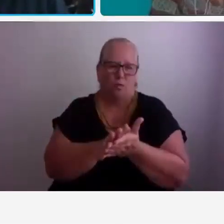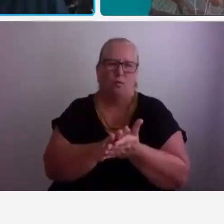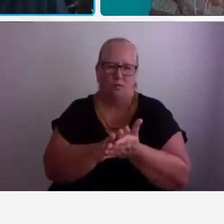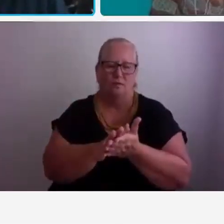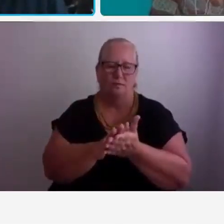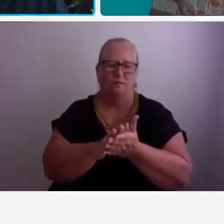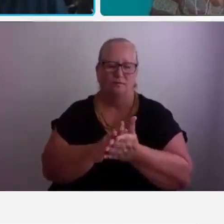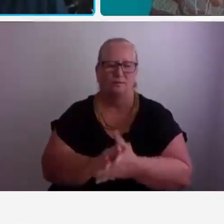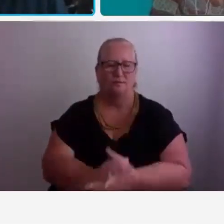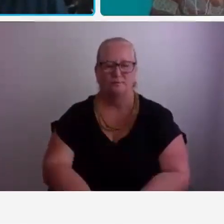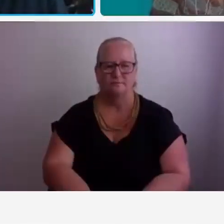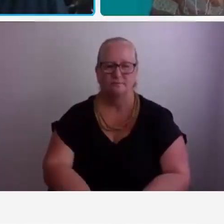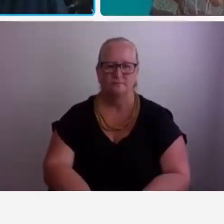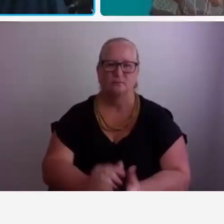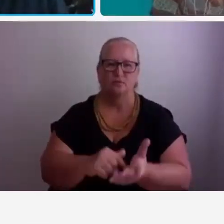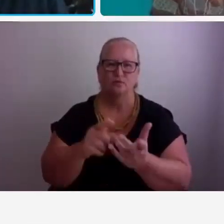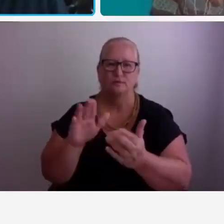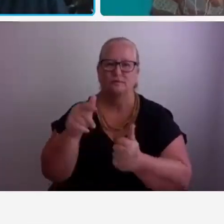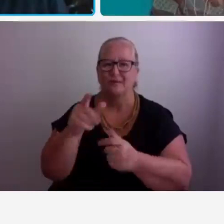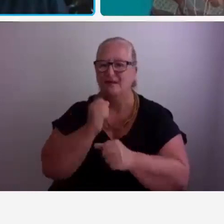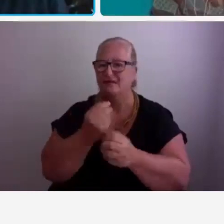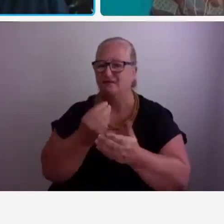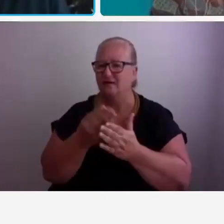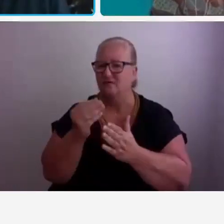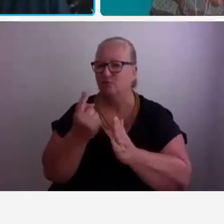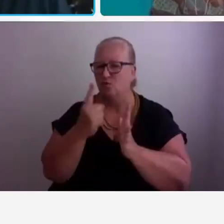their funding from the 1st of October.